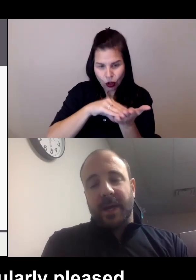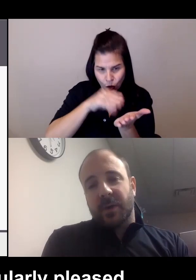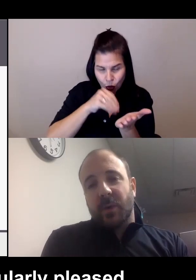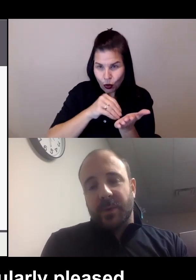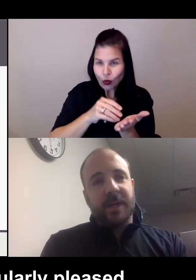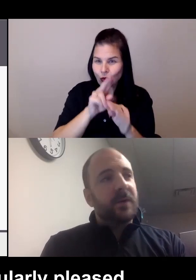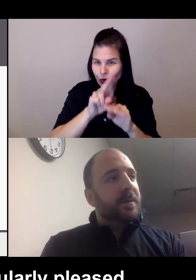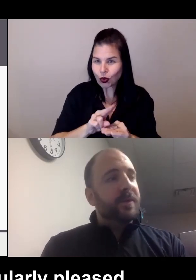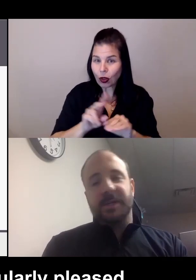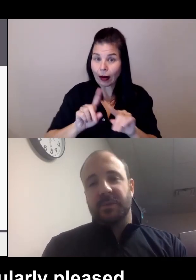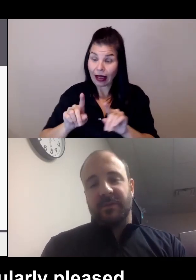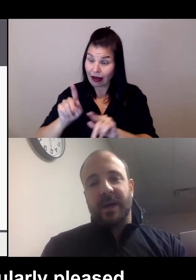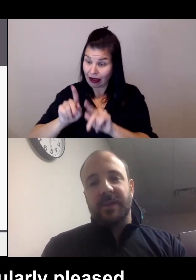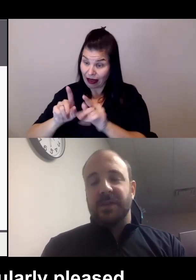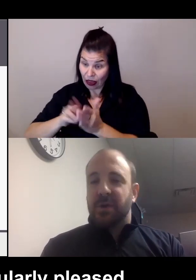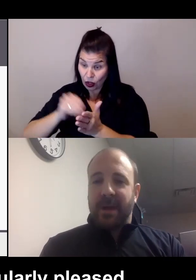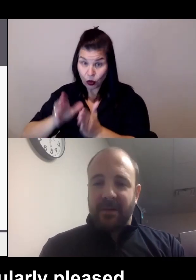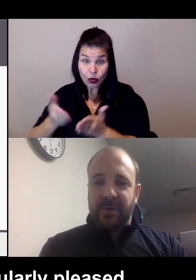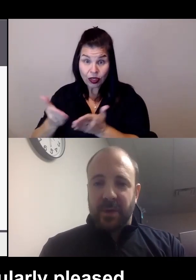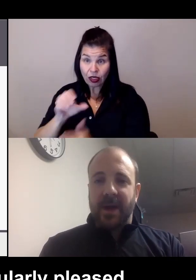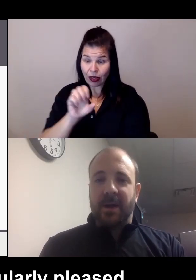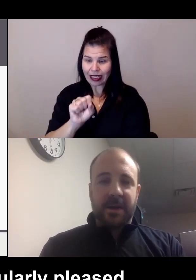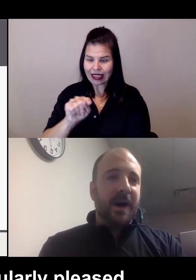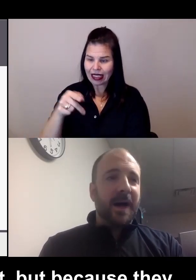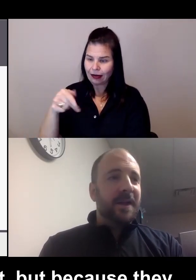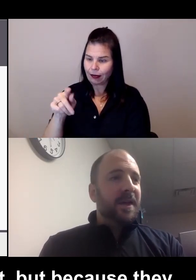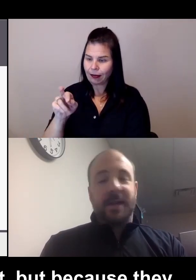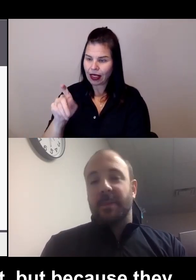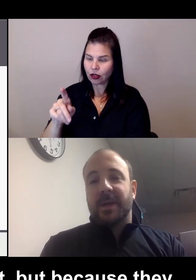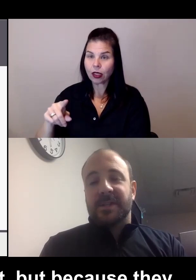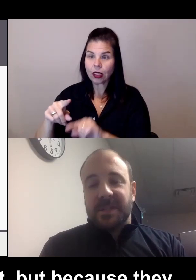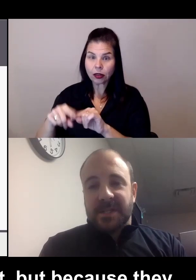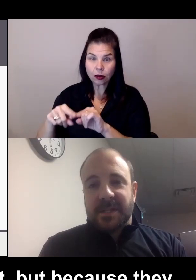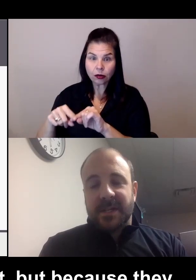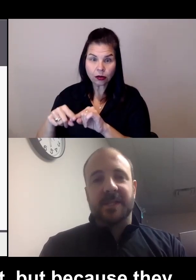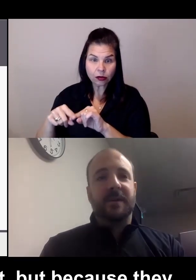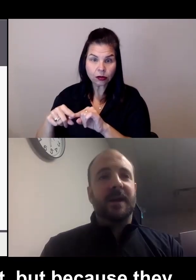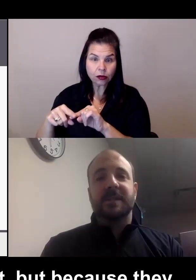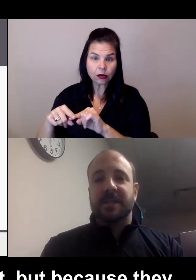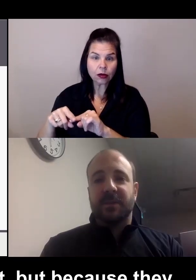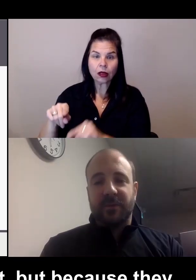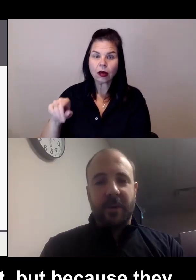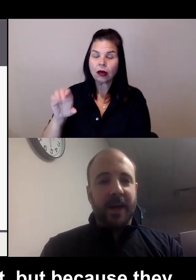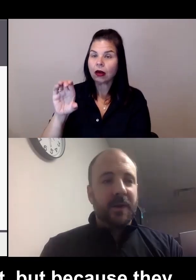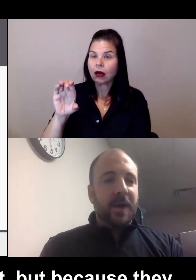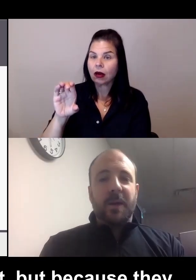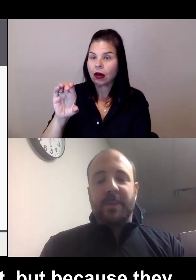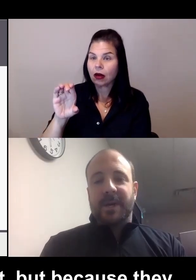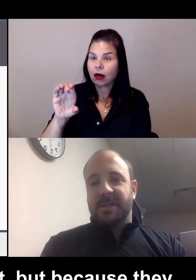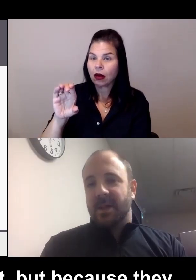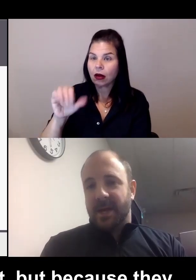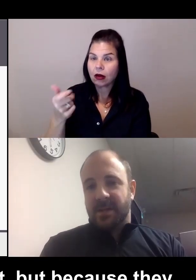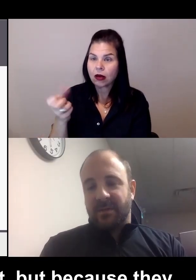at St. Patrick were particularly pleased with the fact that they don't have to rely on Khan, not because it isn't an accessible format,